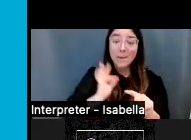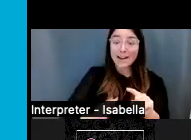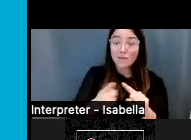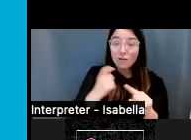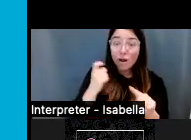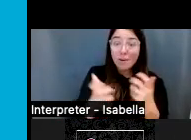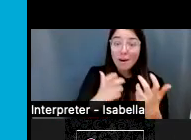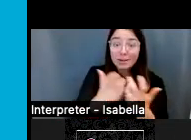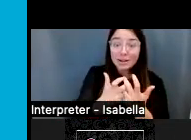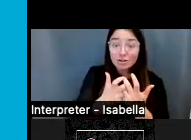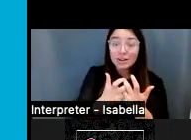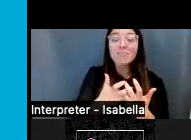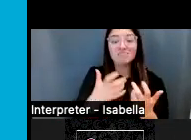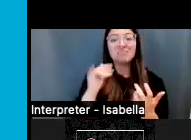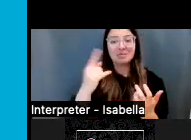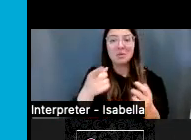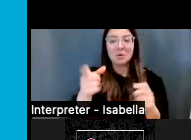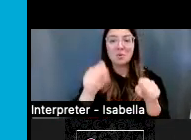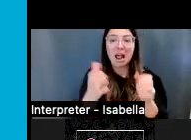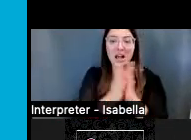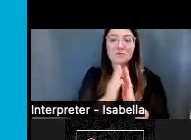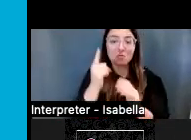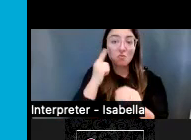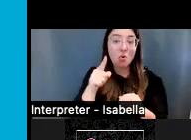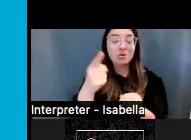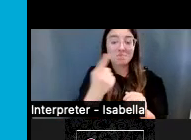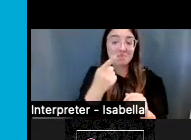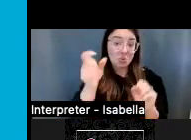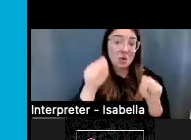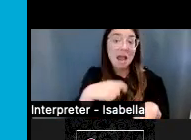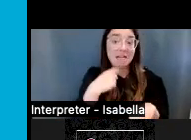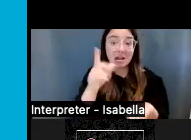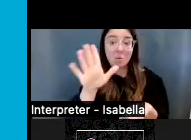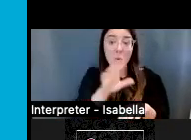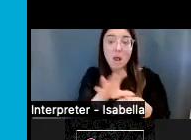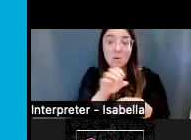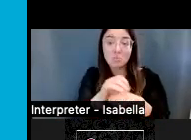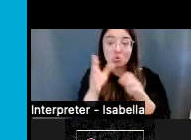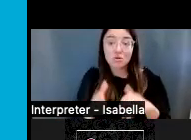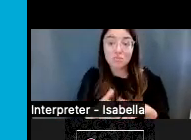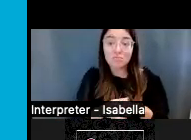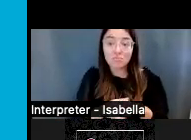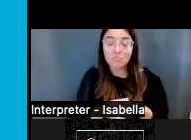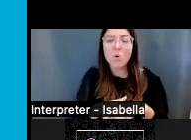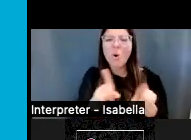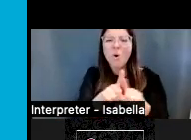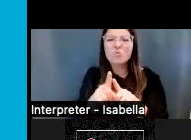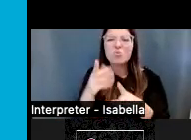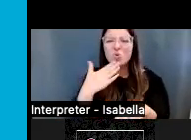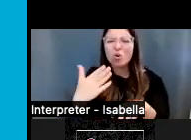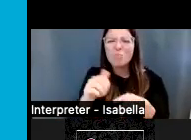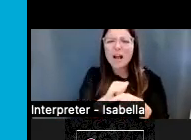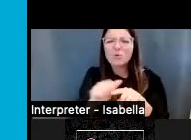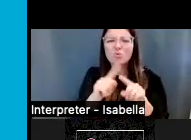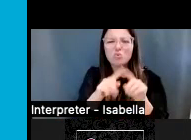accommodation, that's something you can ask for and something you can tell your counselor. It's also a good practice to try to prepare for